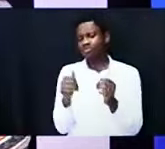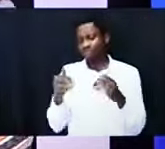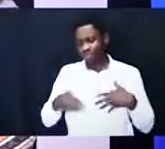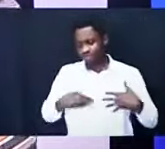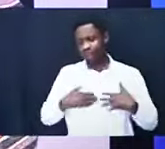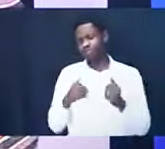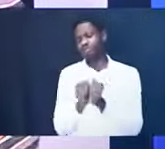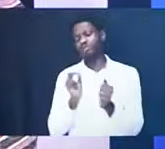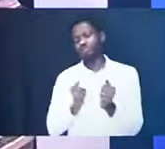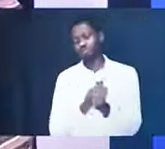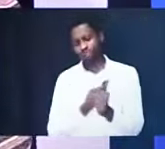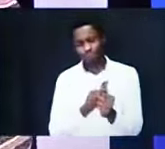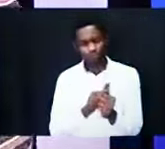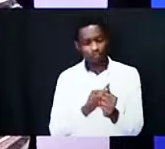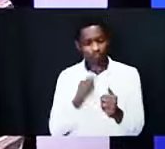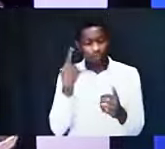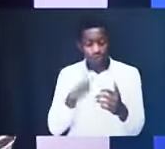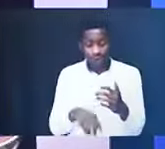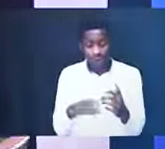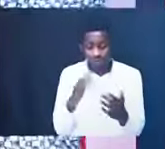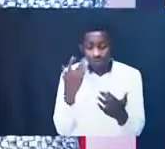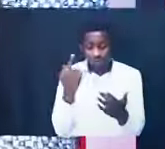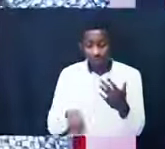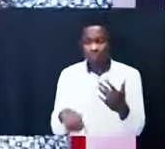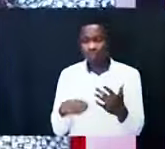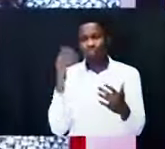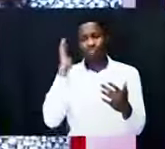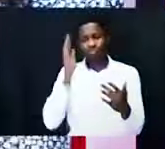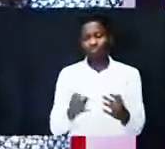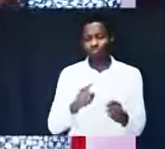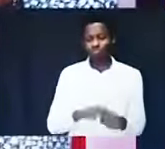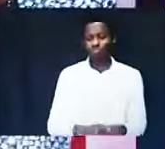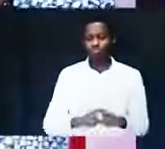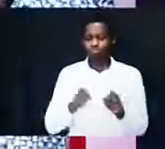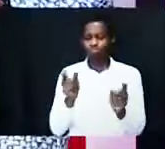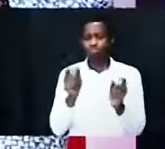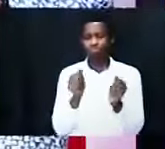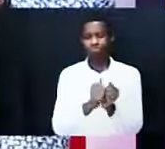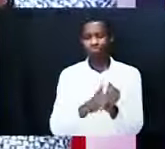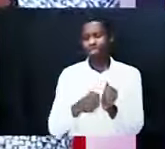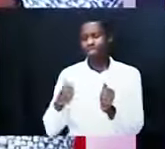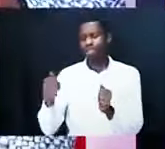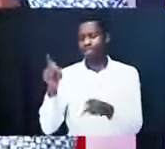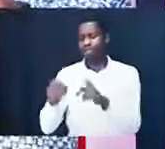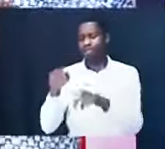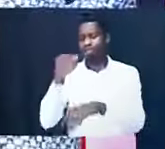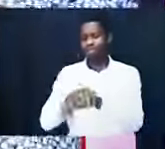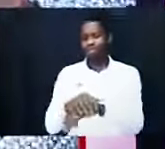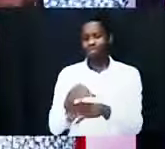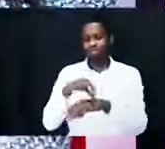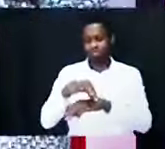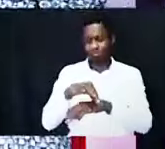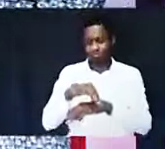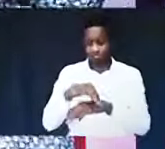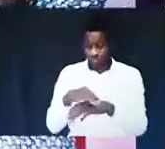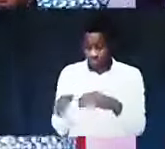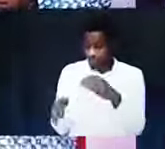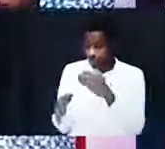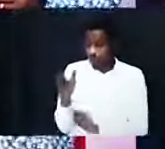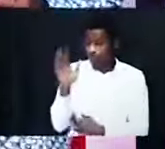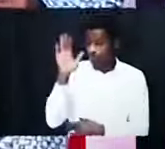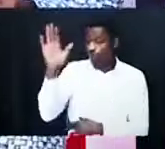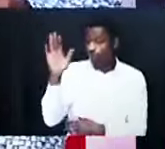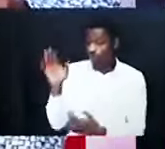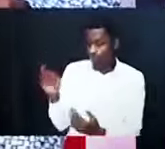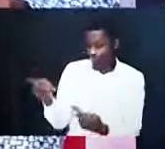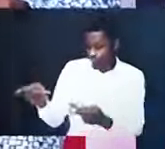from all the other people on the face of the earth? So it's the presence of God